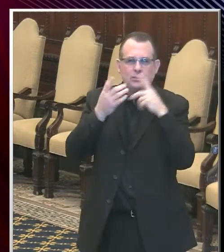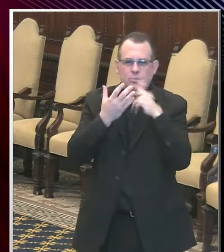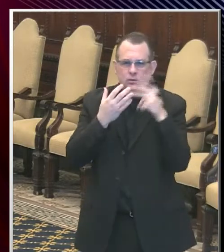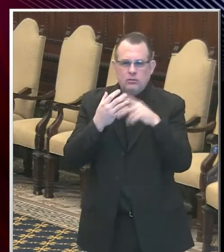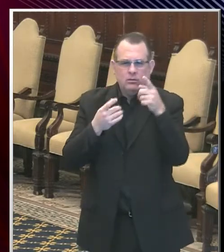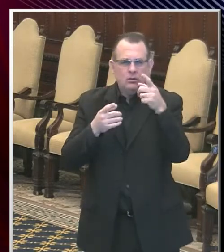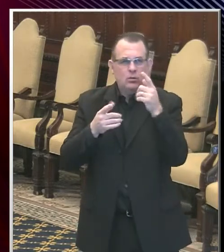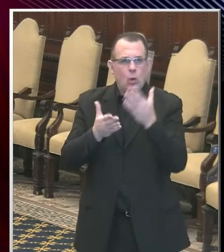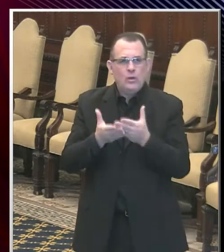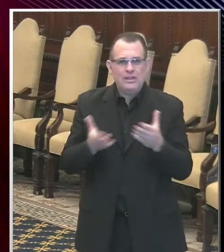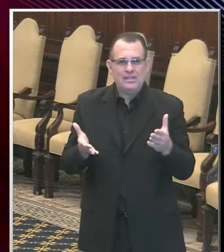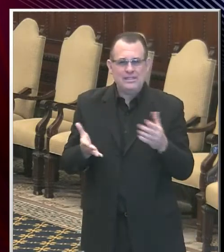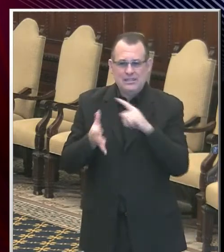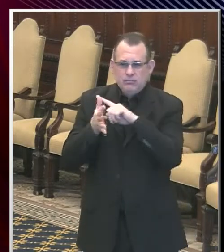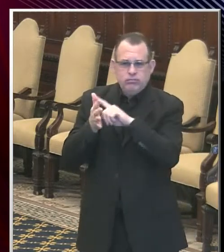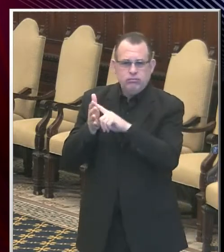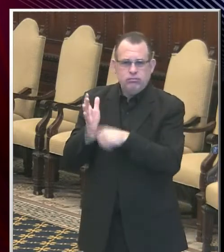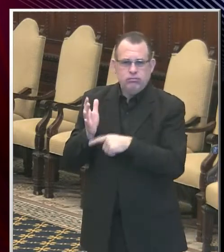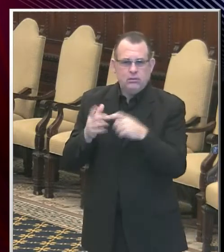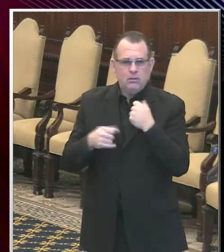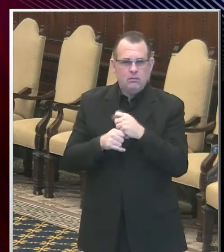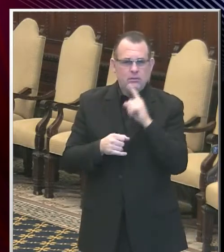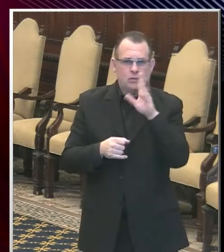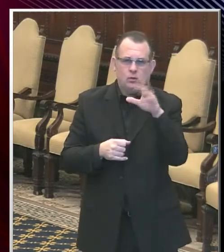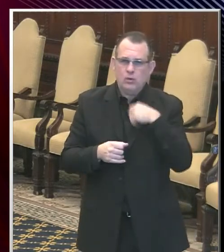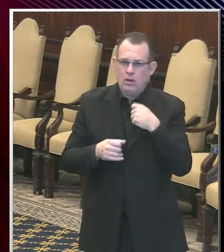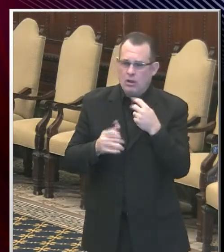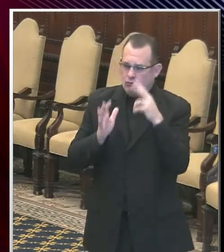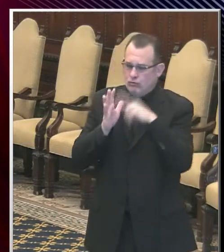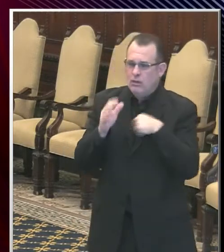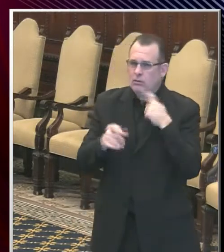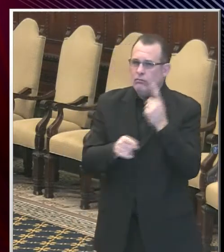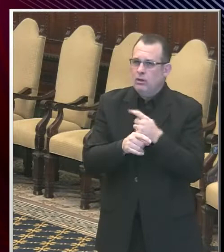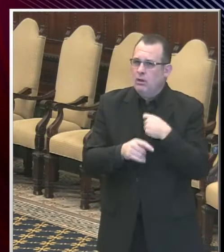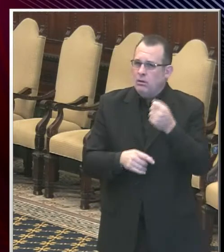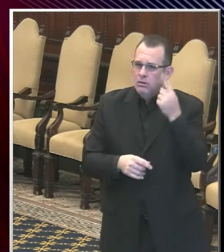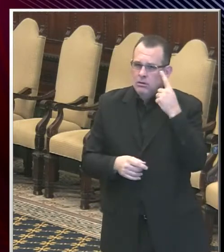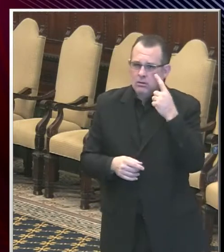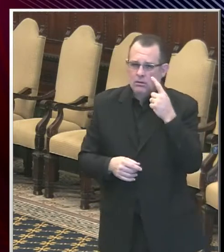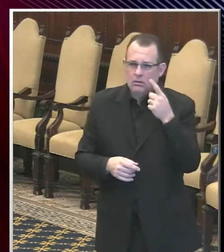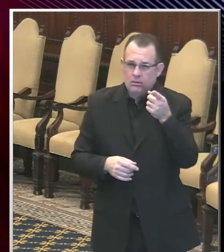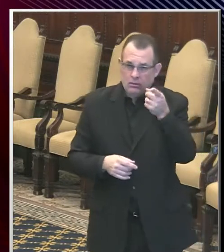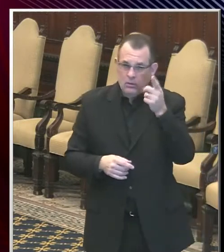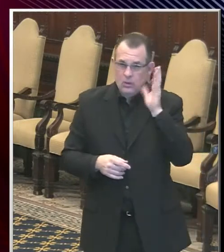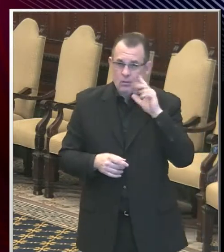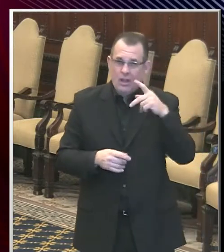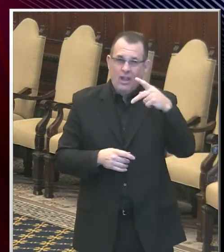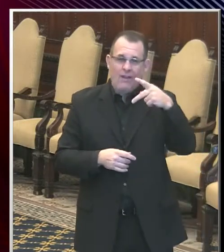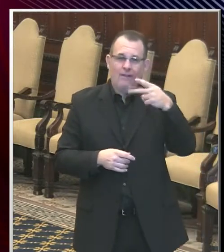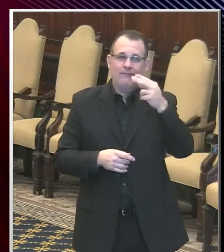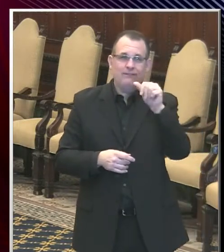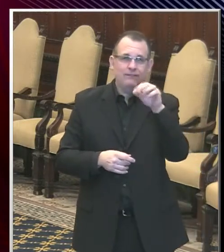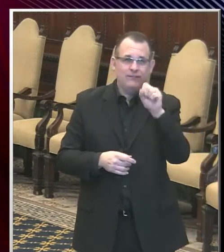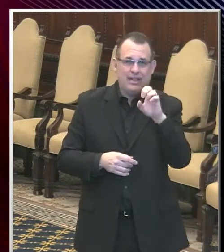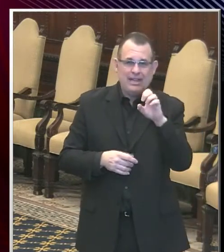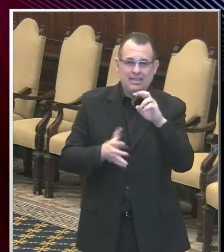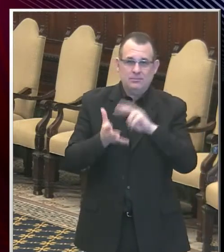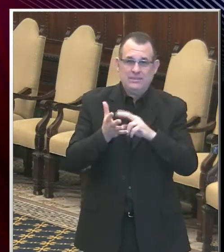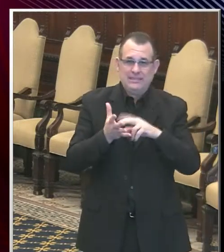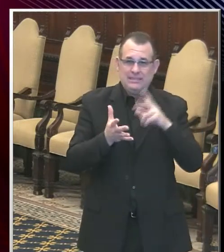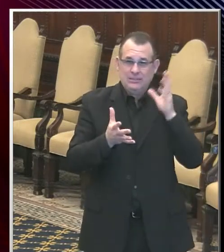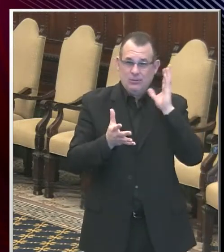will, and I just want to make sure I'm understanding this right, they will be phased in, but it'll be less than what you